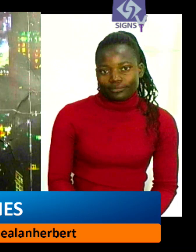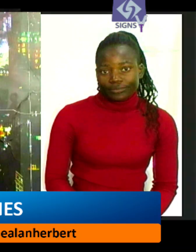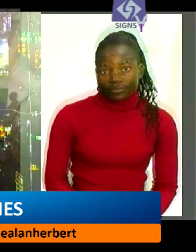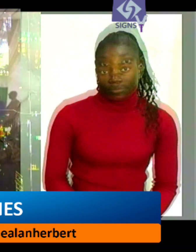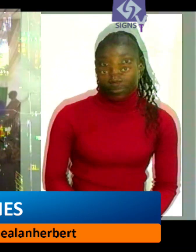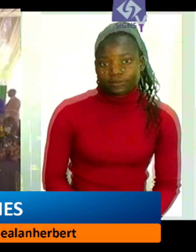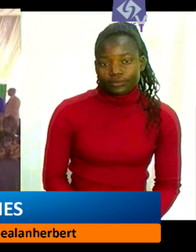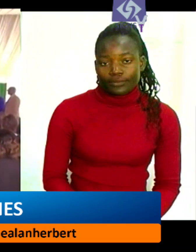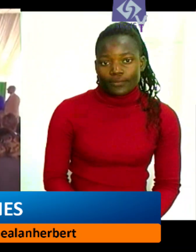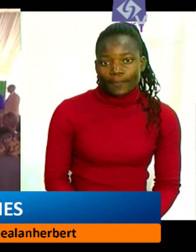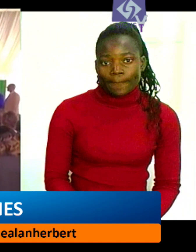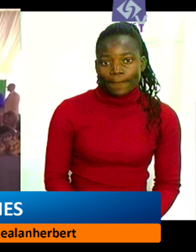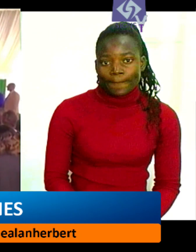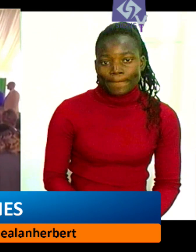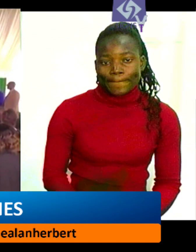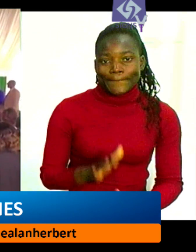like.